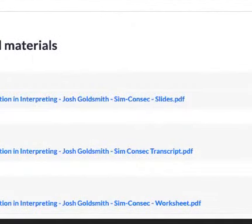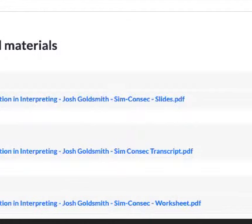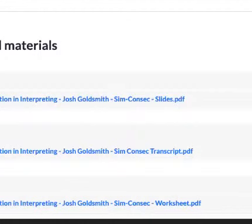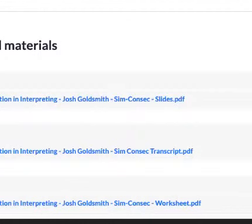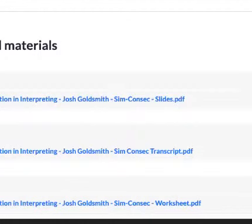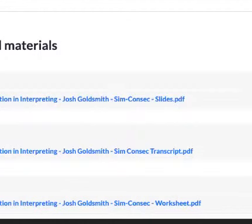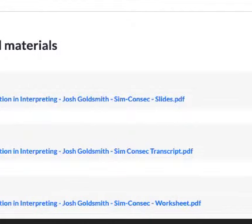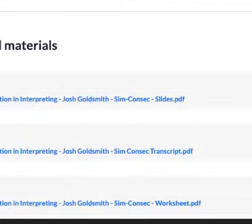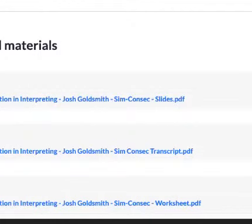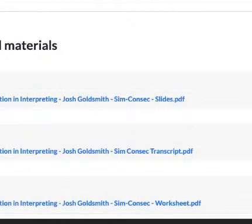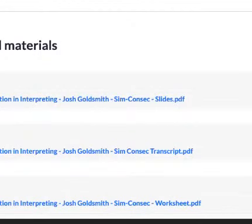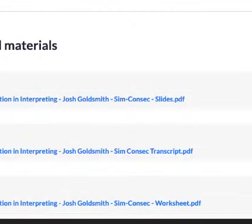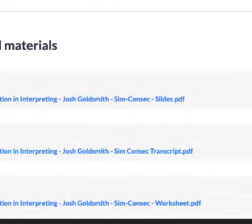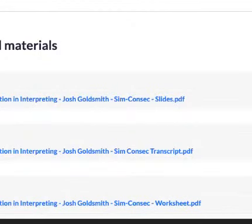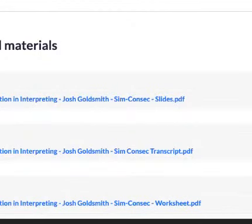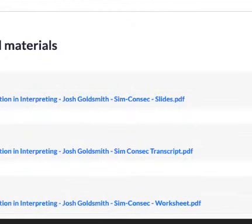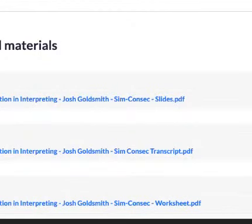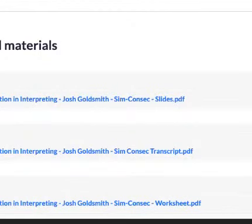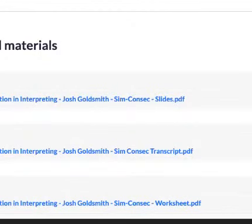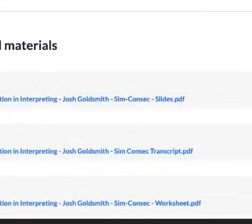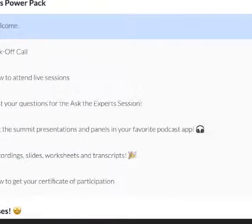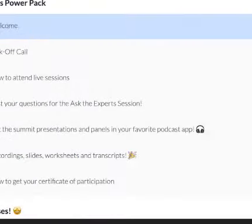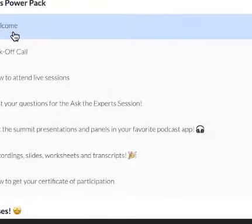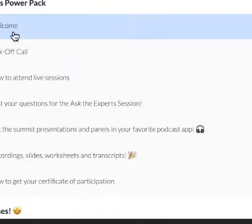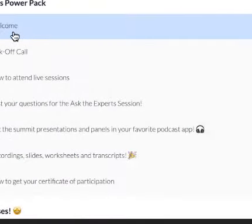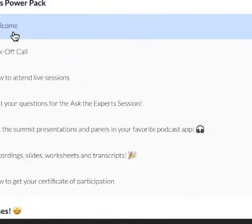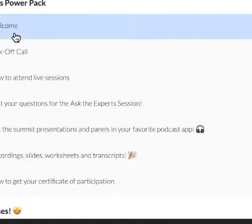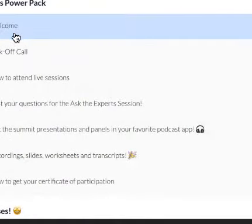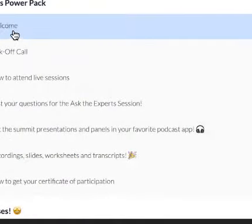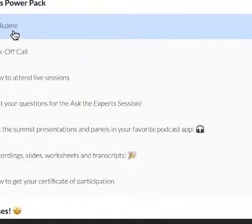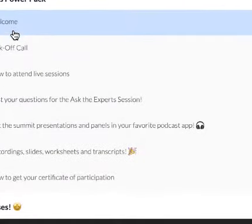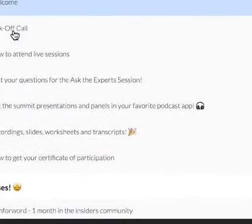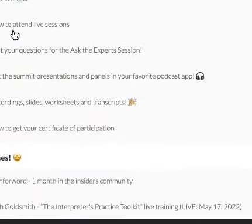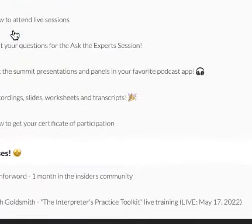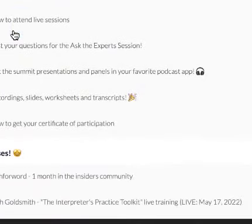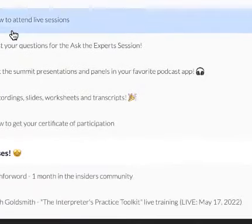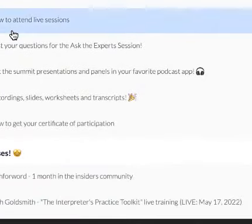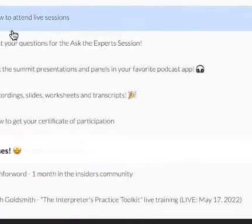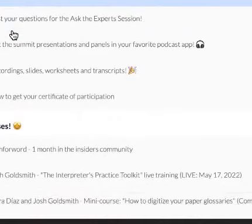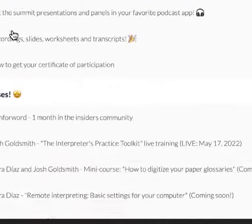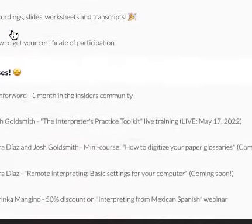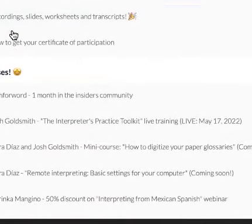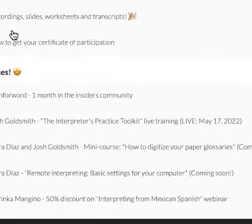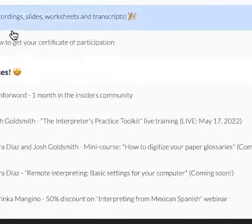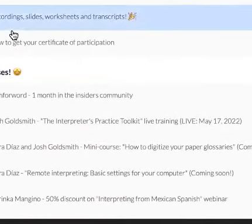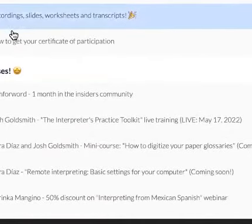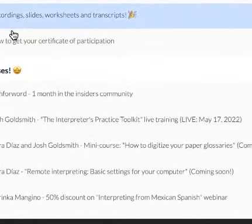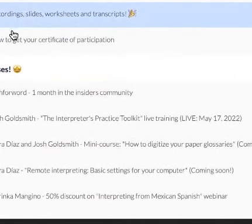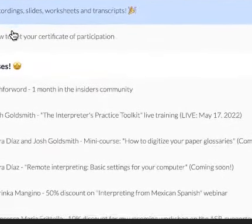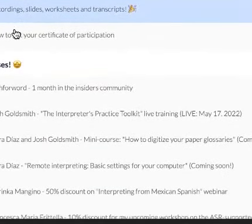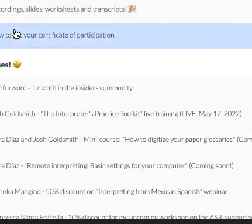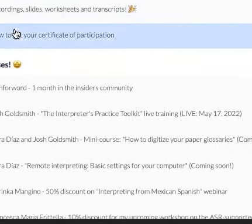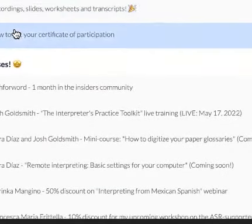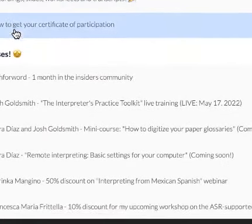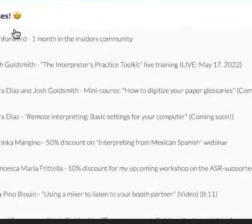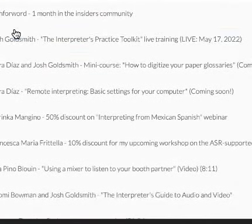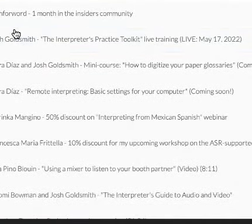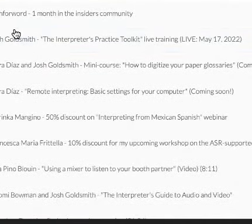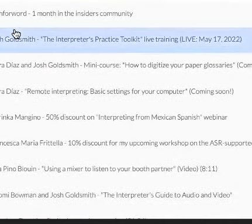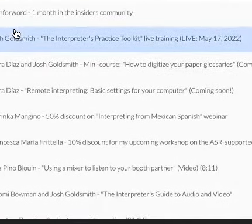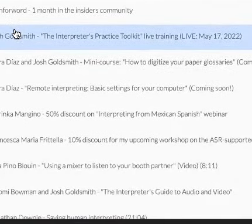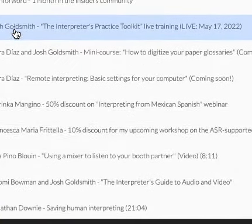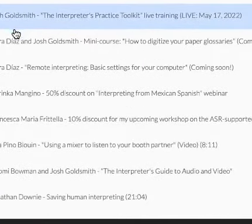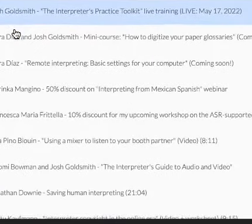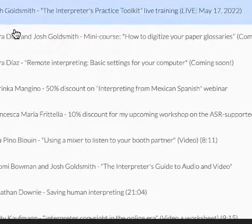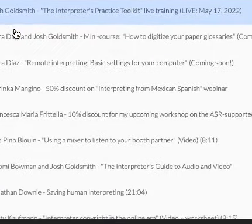materials. In the premium version of the Power Pack, you also have all sorts of